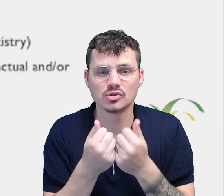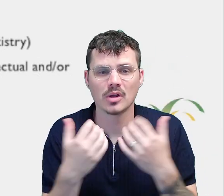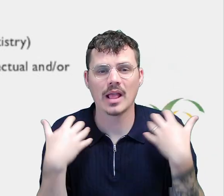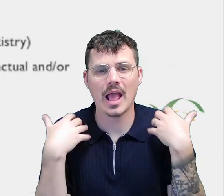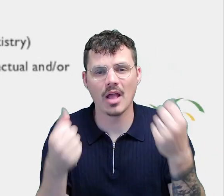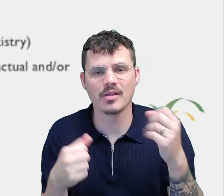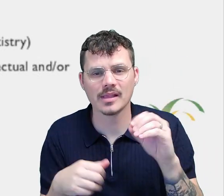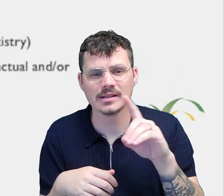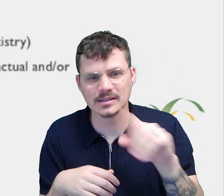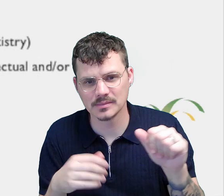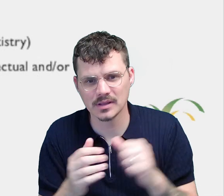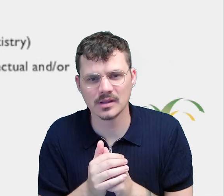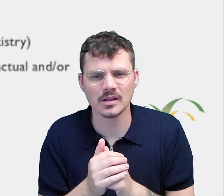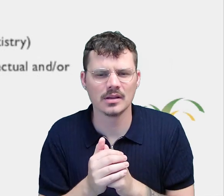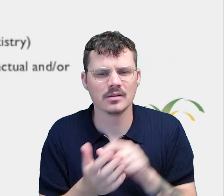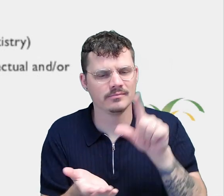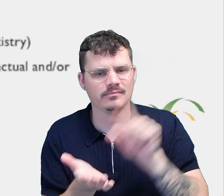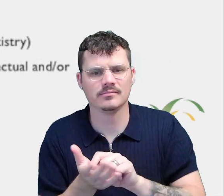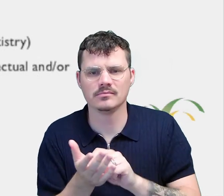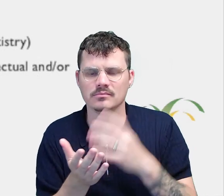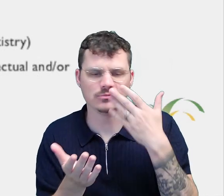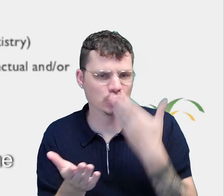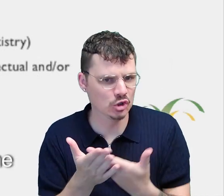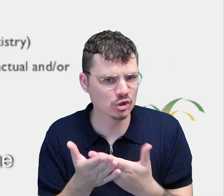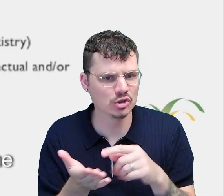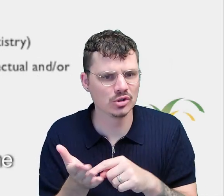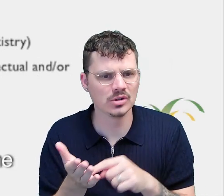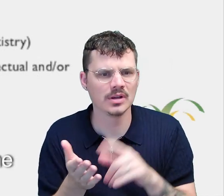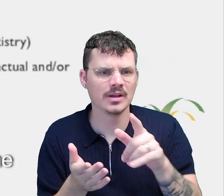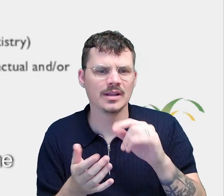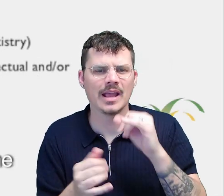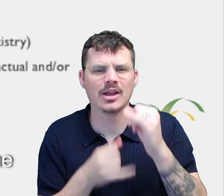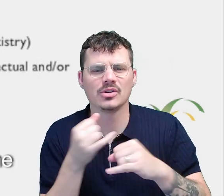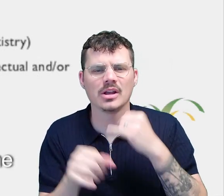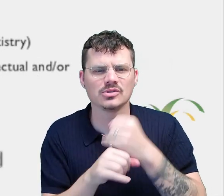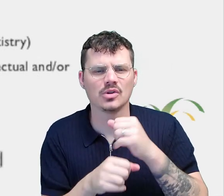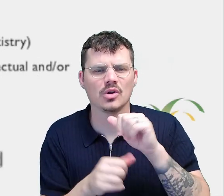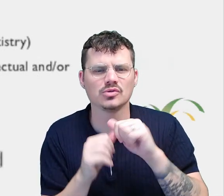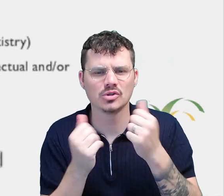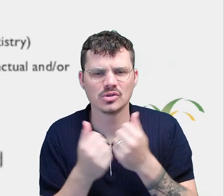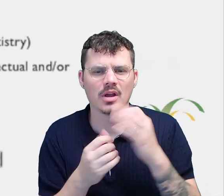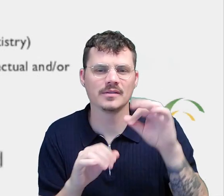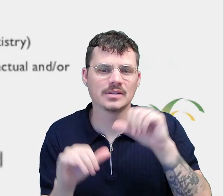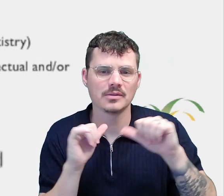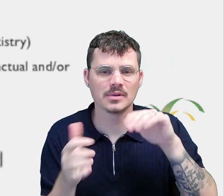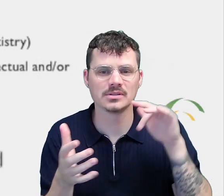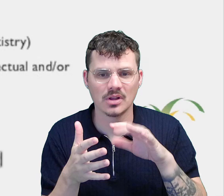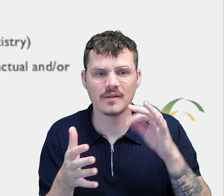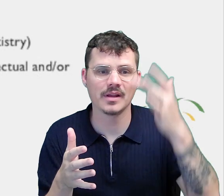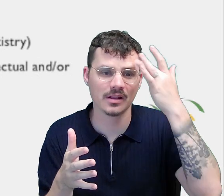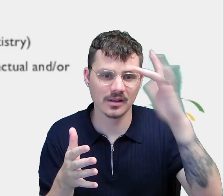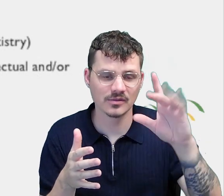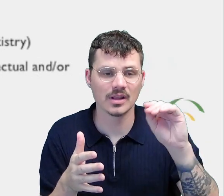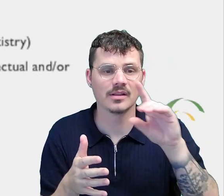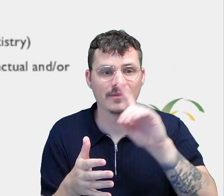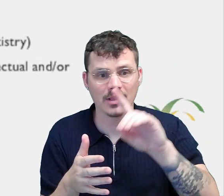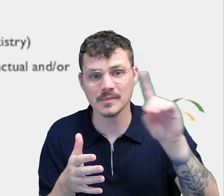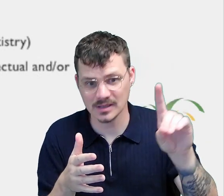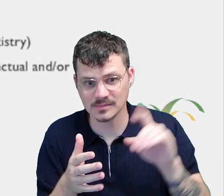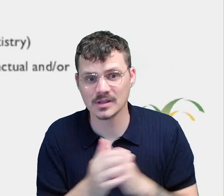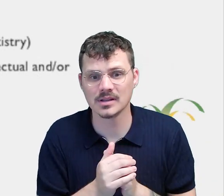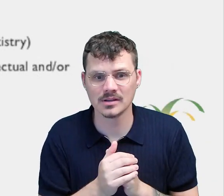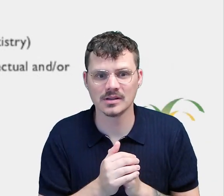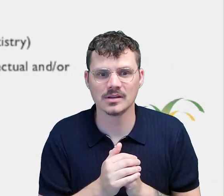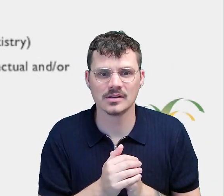and Disability publishes an amazing journal. The International Association for the Scientific Study of Intellectual and Developmental